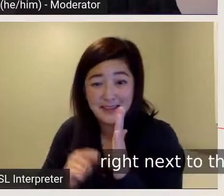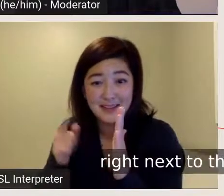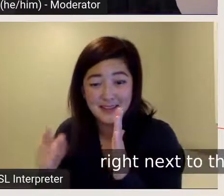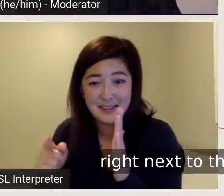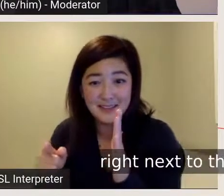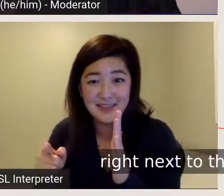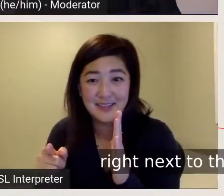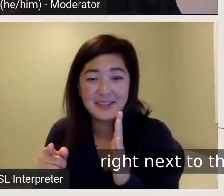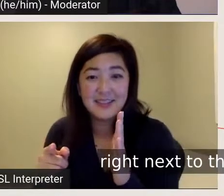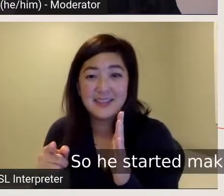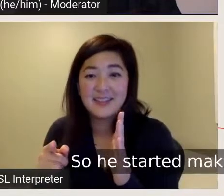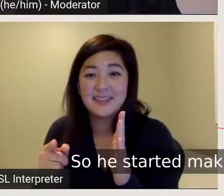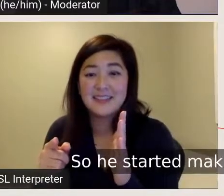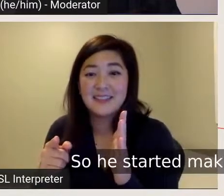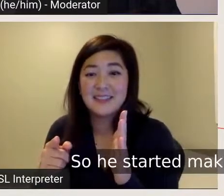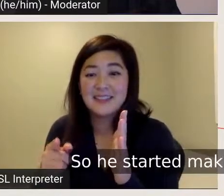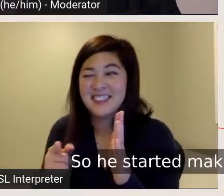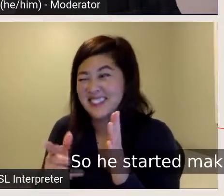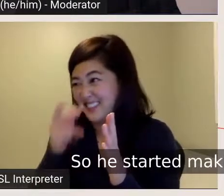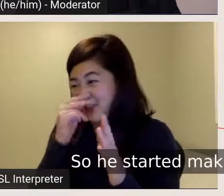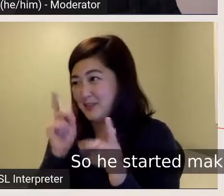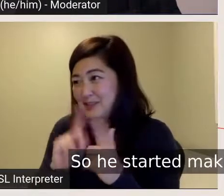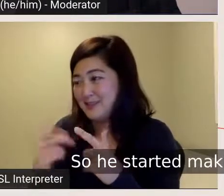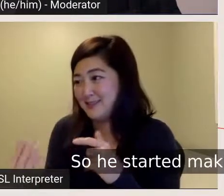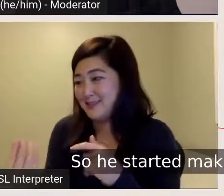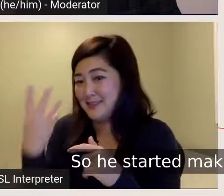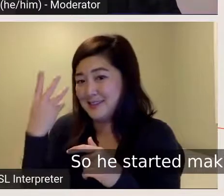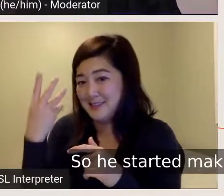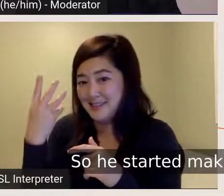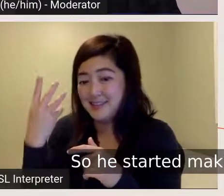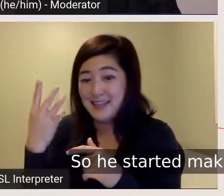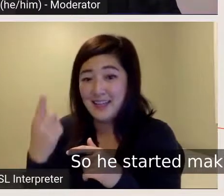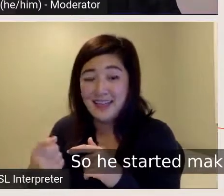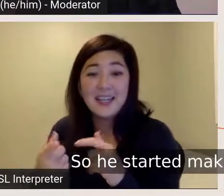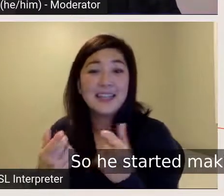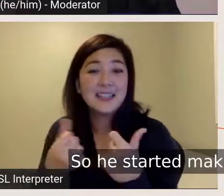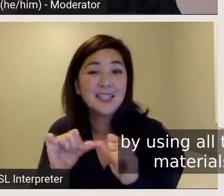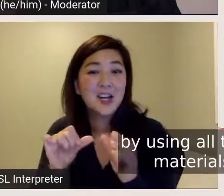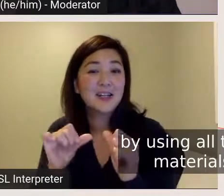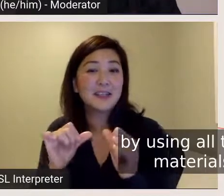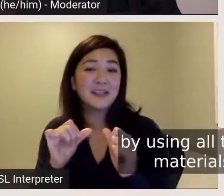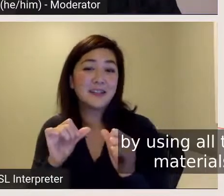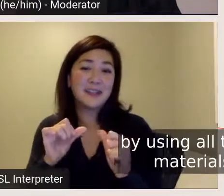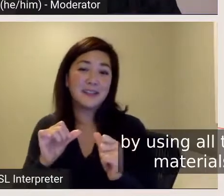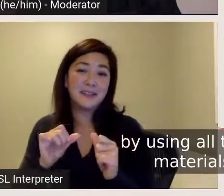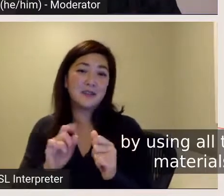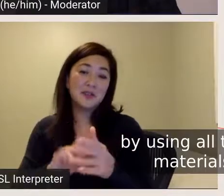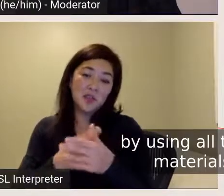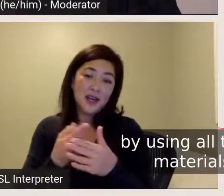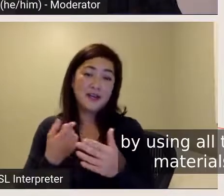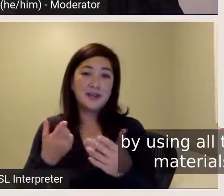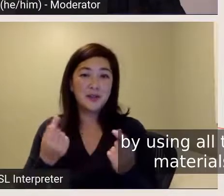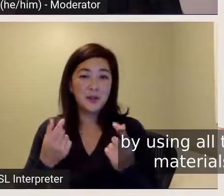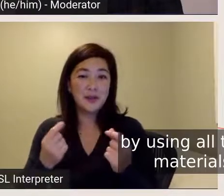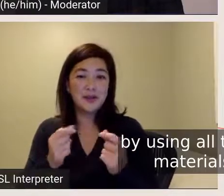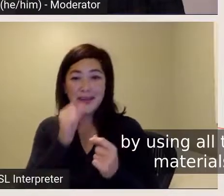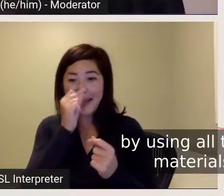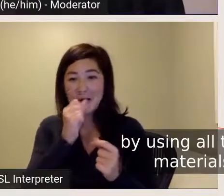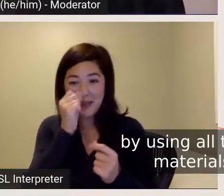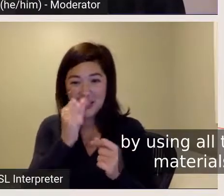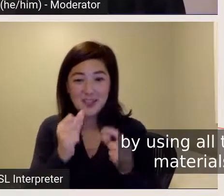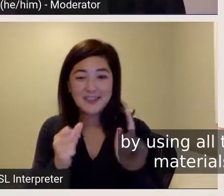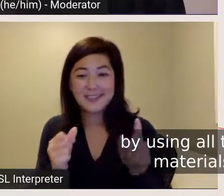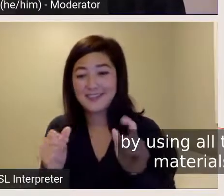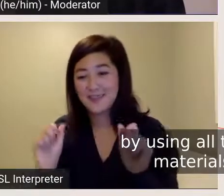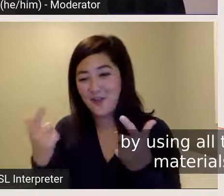right next to those projectors. So he started making, let's say, animation by using all the